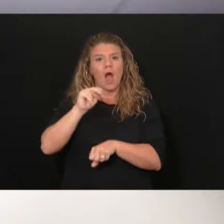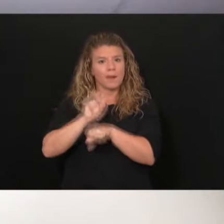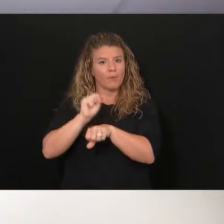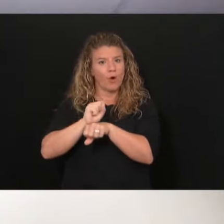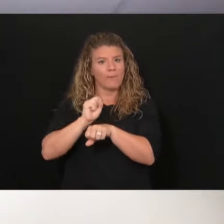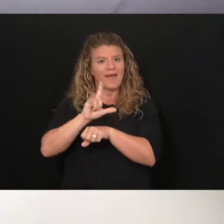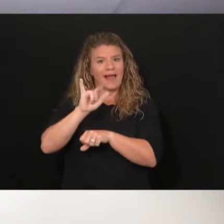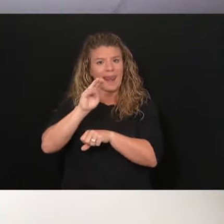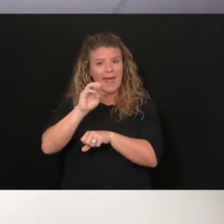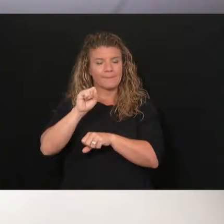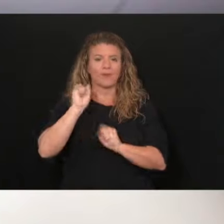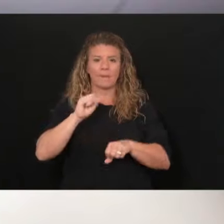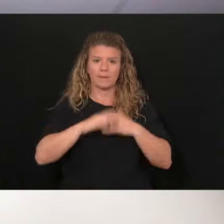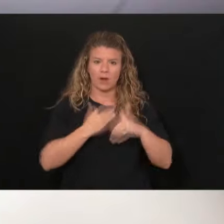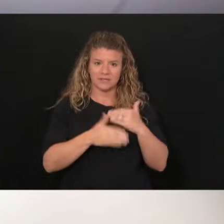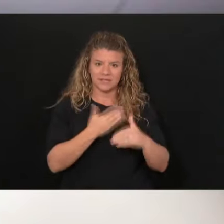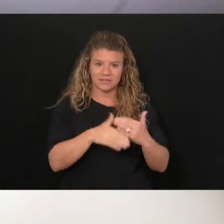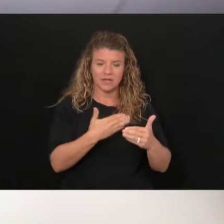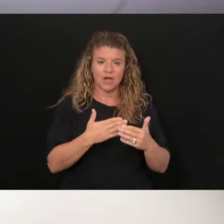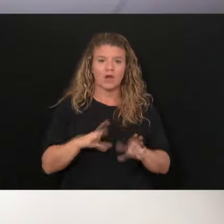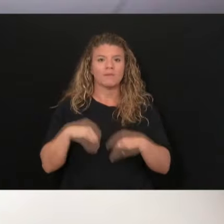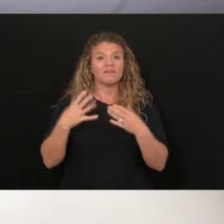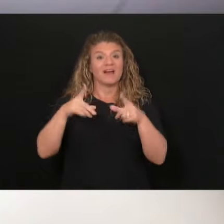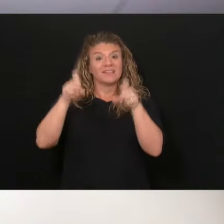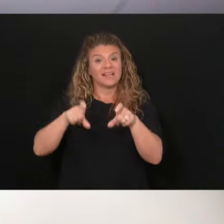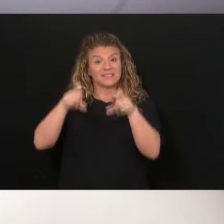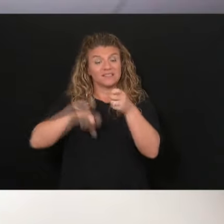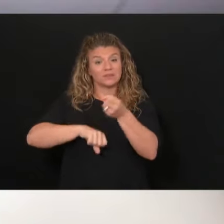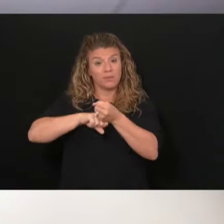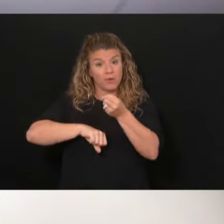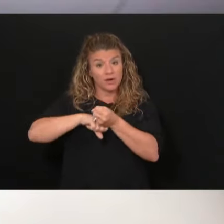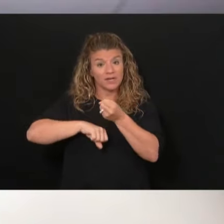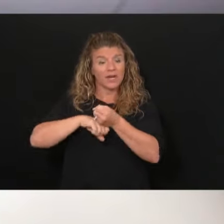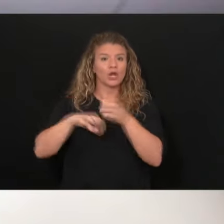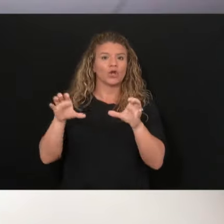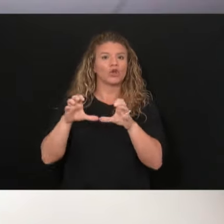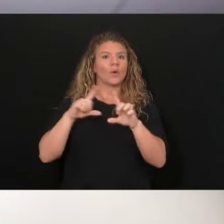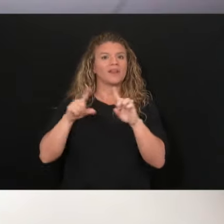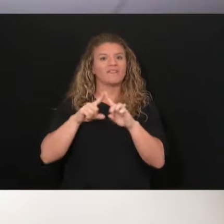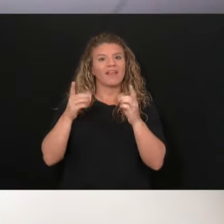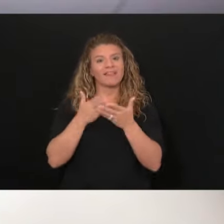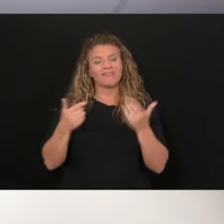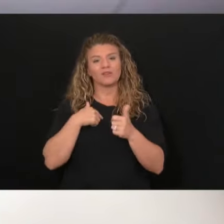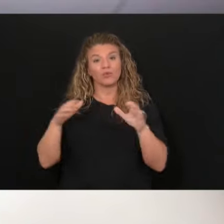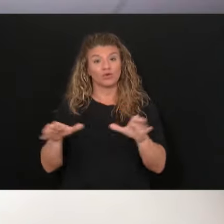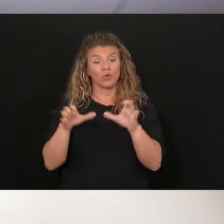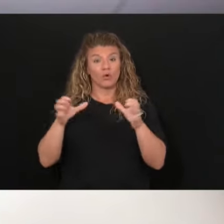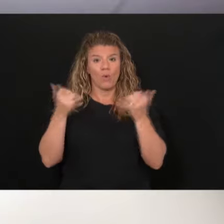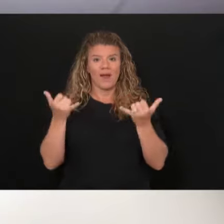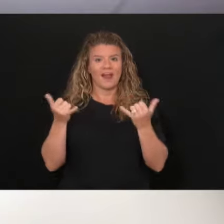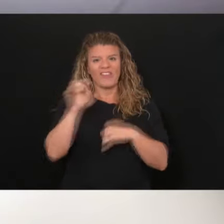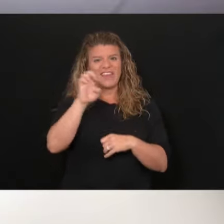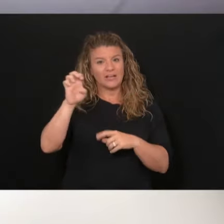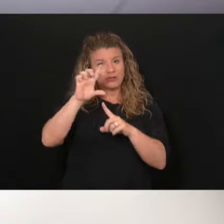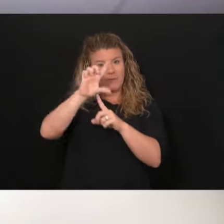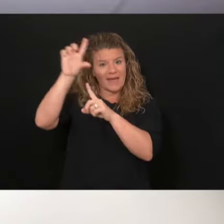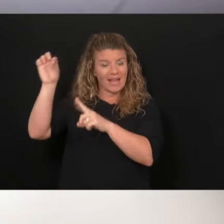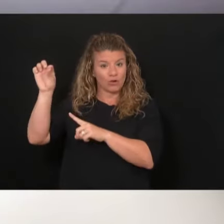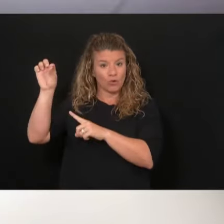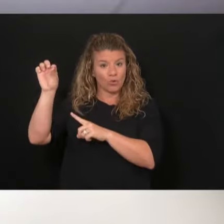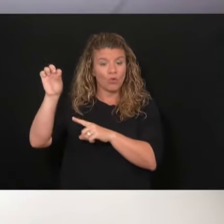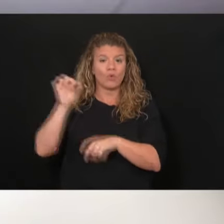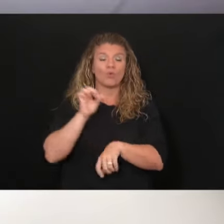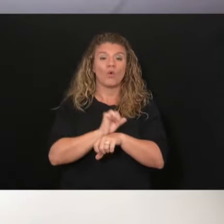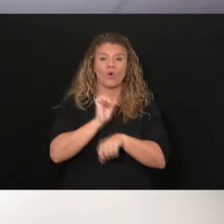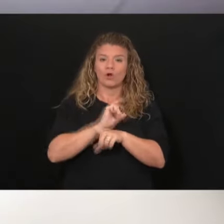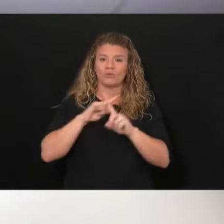got processed, providing testing support and doing the things we're doing for right now in the Eastern Panhandle, working